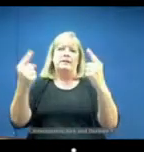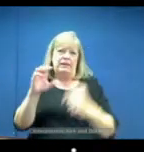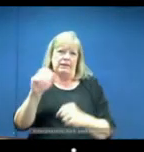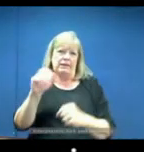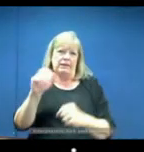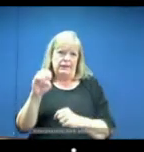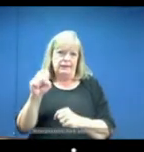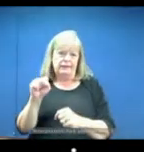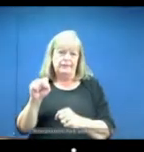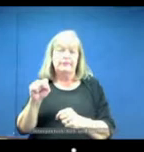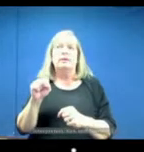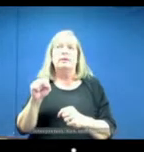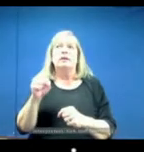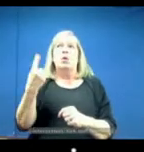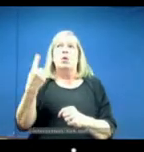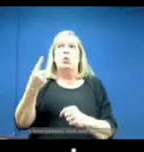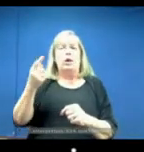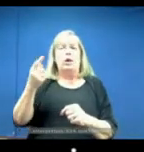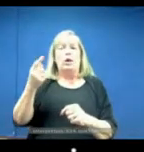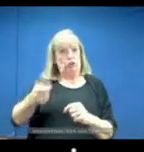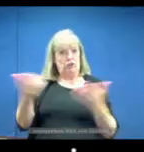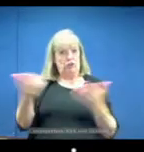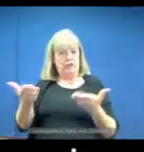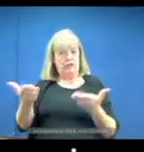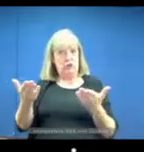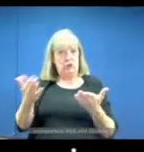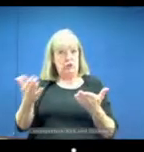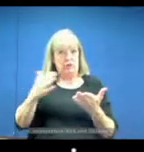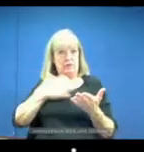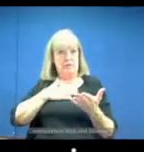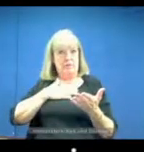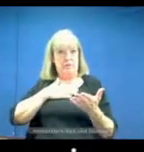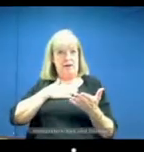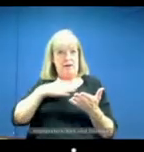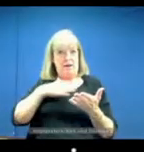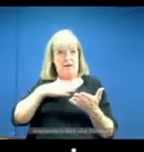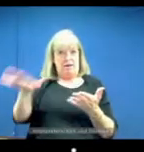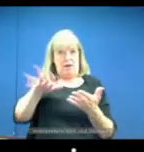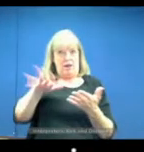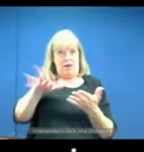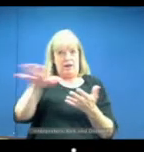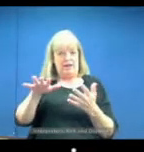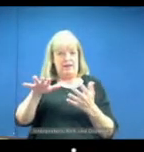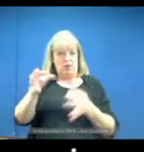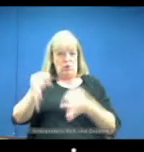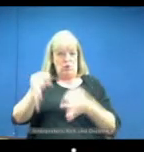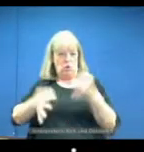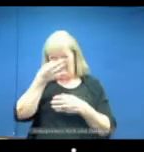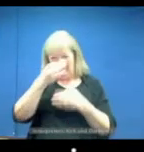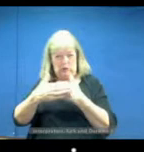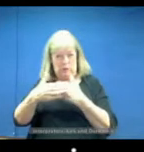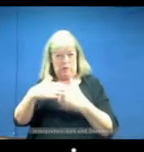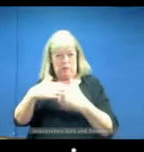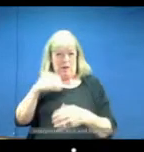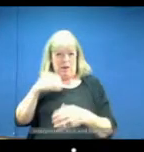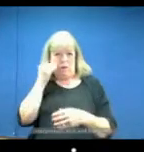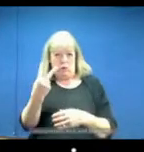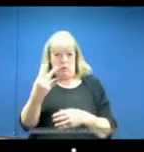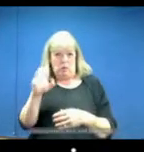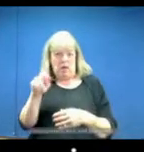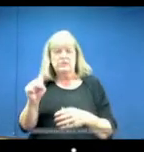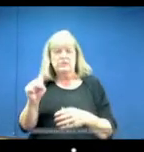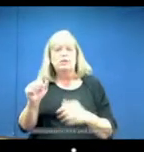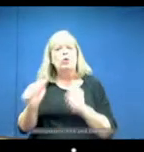a judge here in actually the court in my district, 2 blocks from my house, refused to give a woman